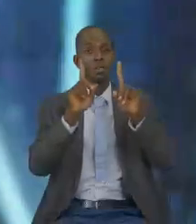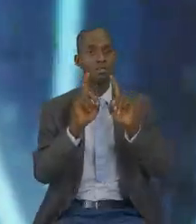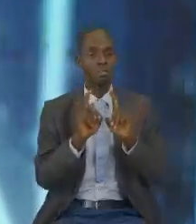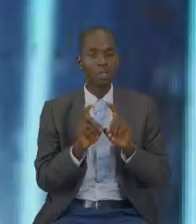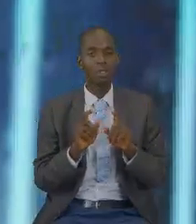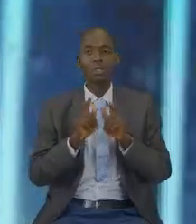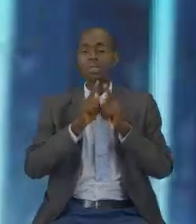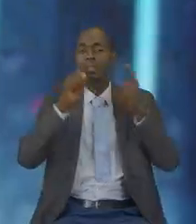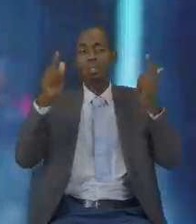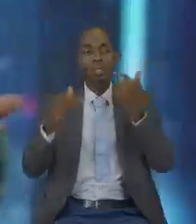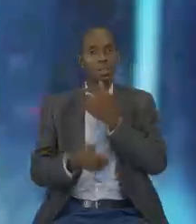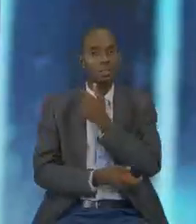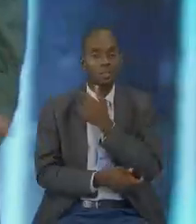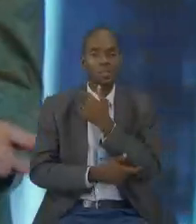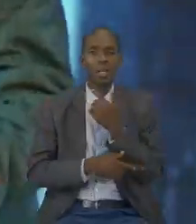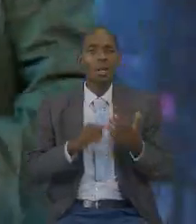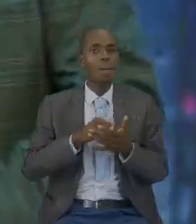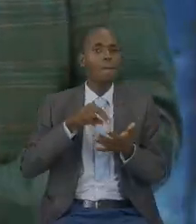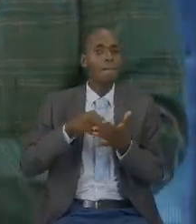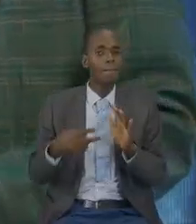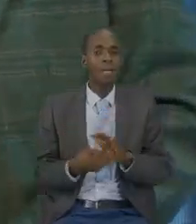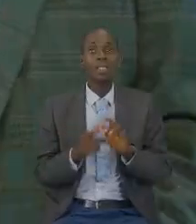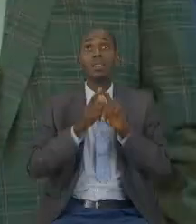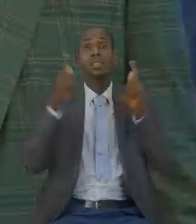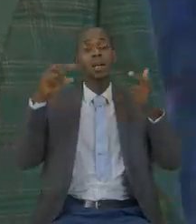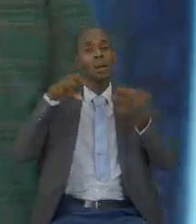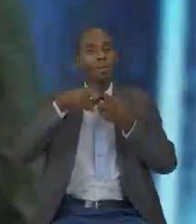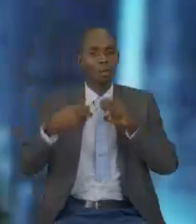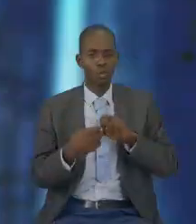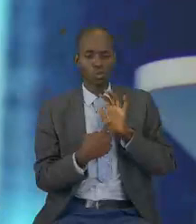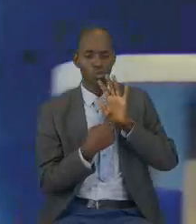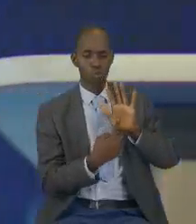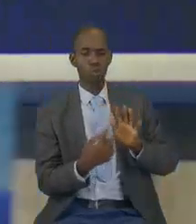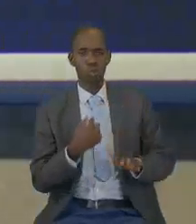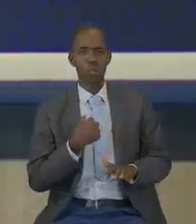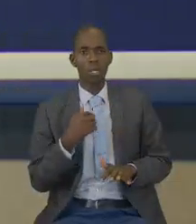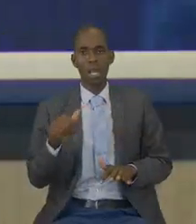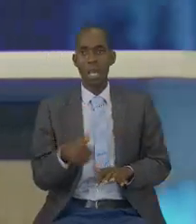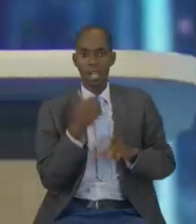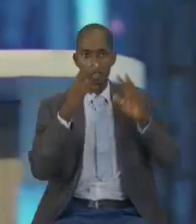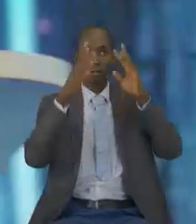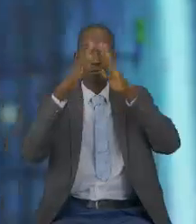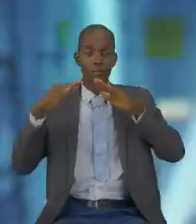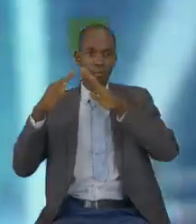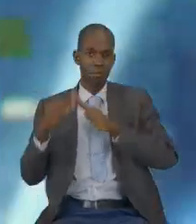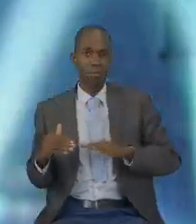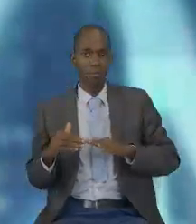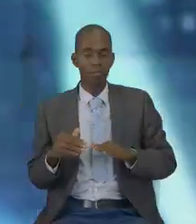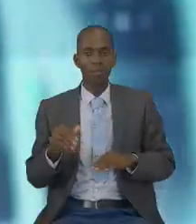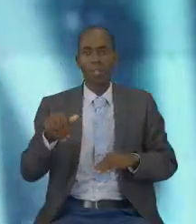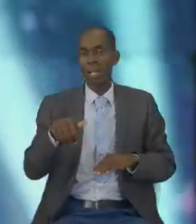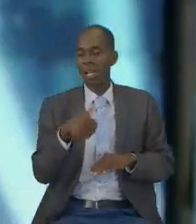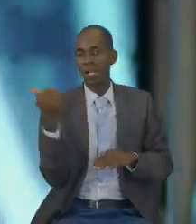great temptation. It means great problem. Show me any village, any